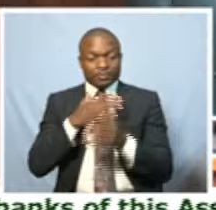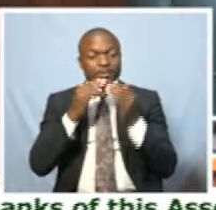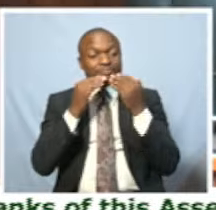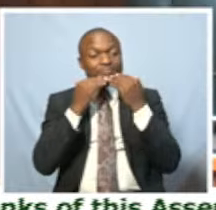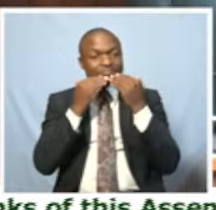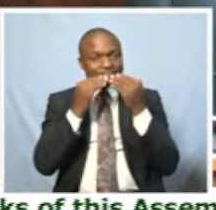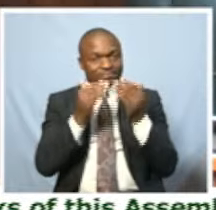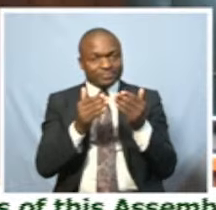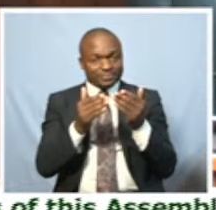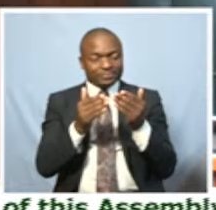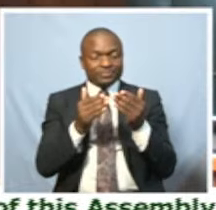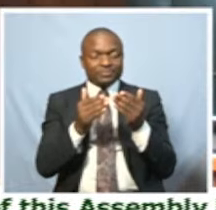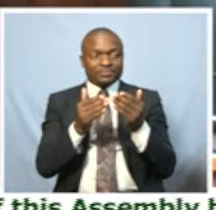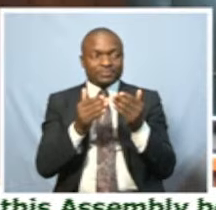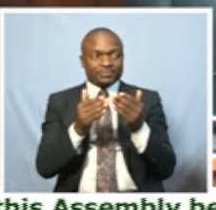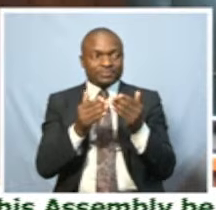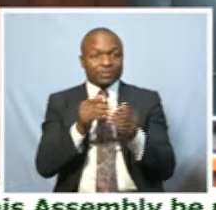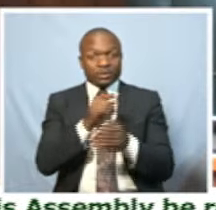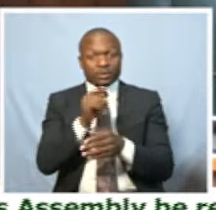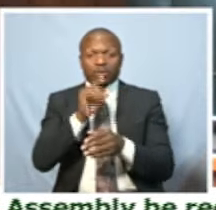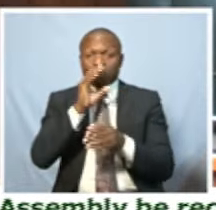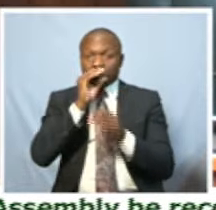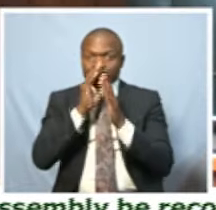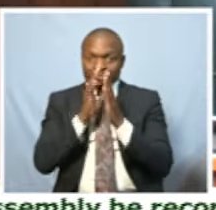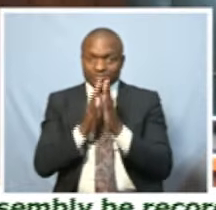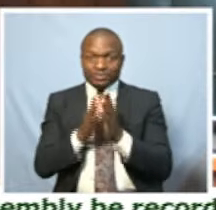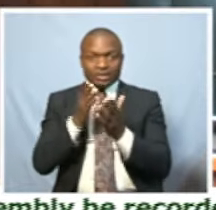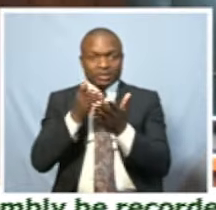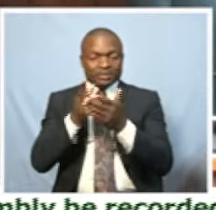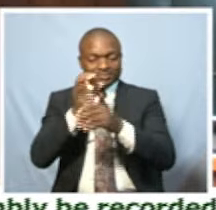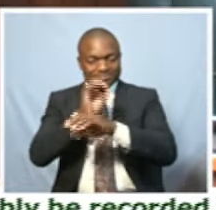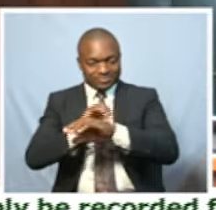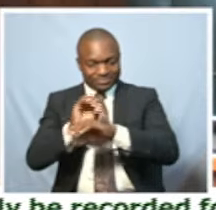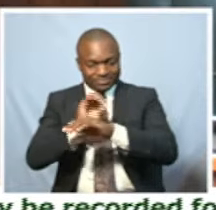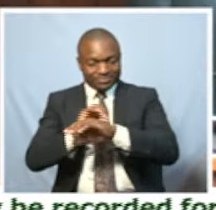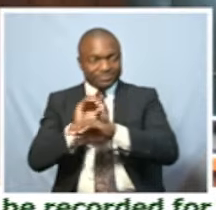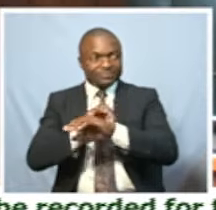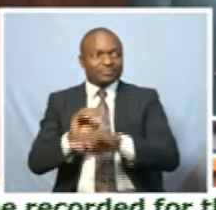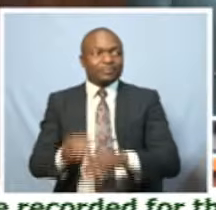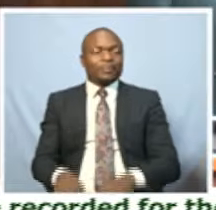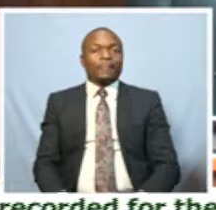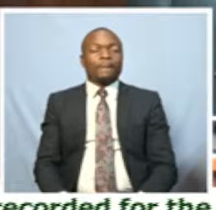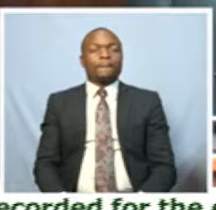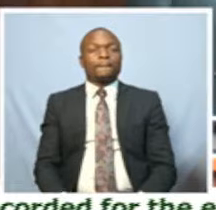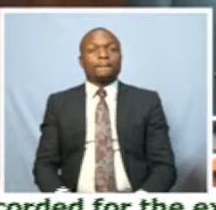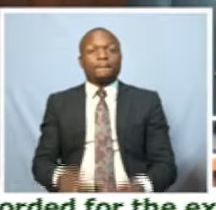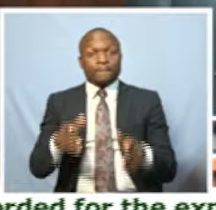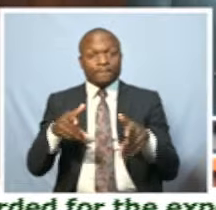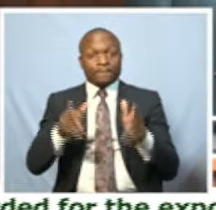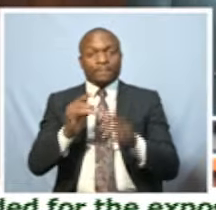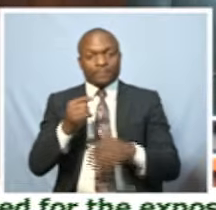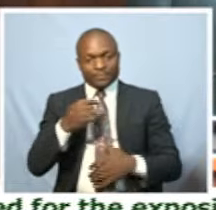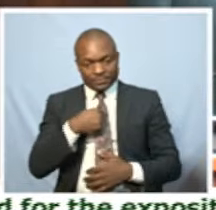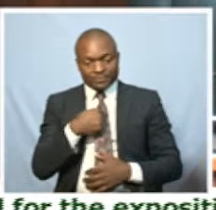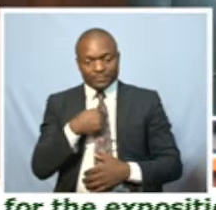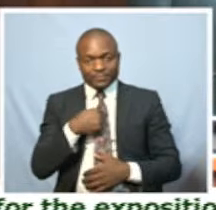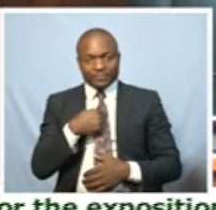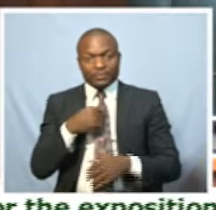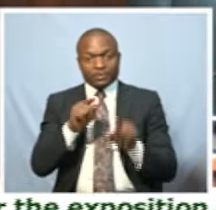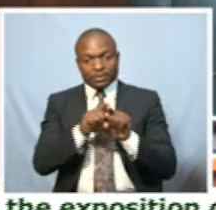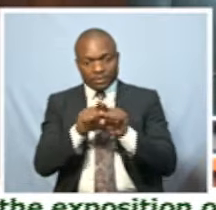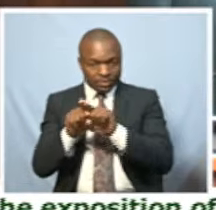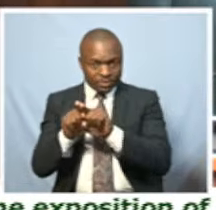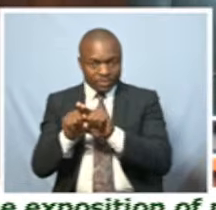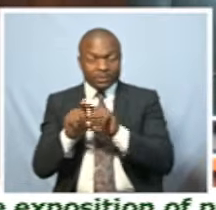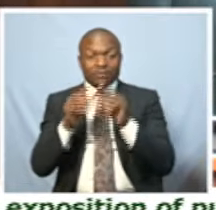appreciation of you, Mr. Speaker, for this opportunity. Allow me to